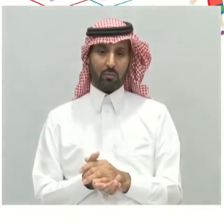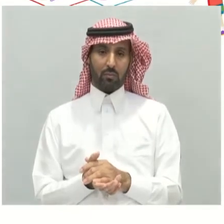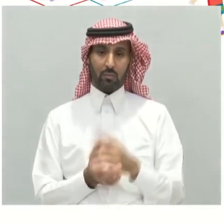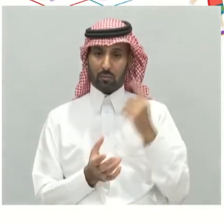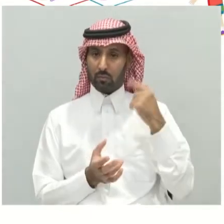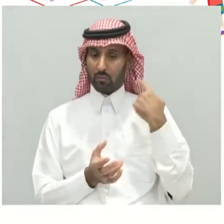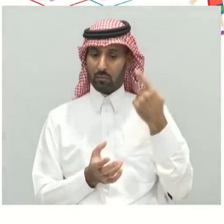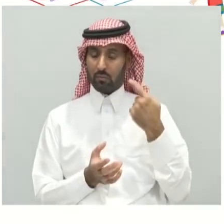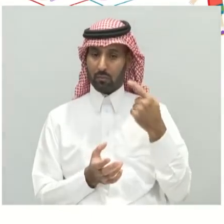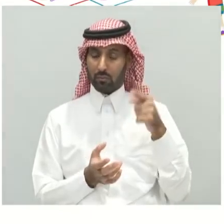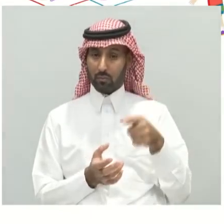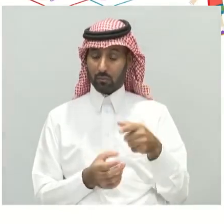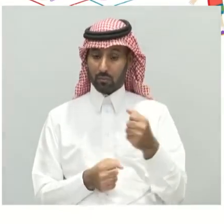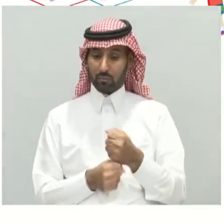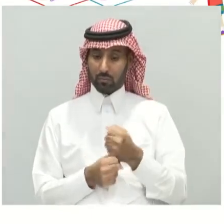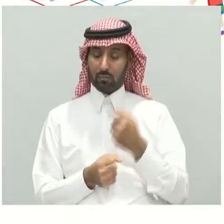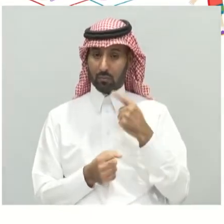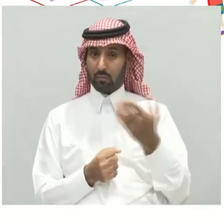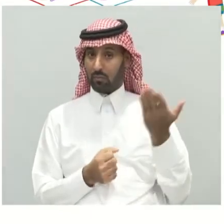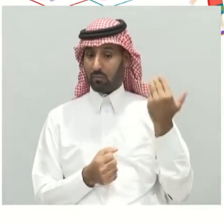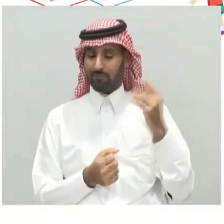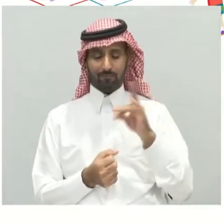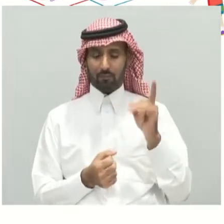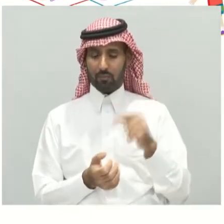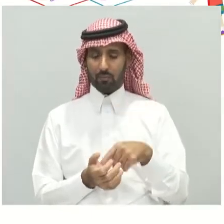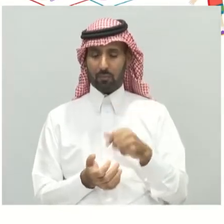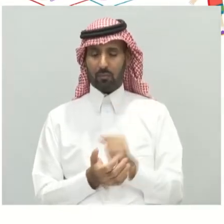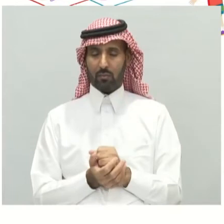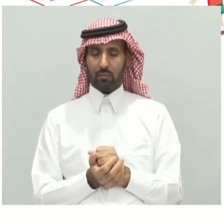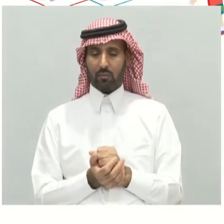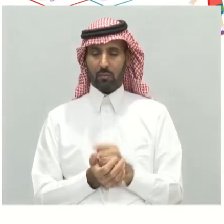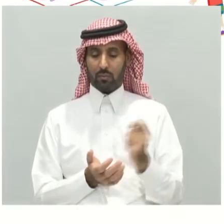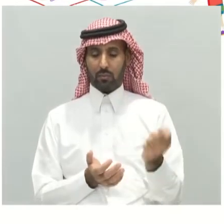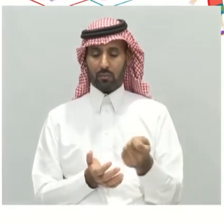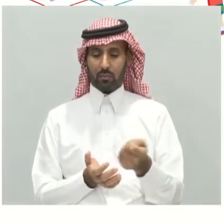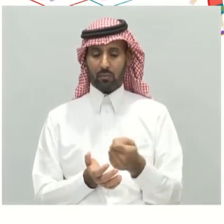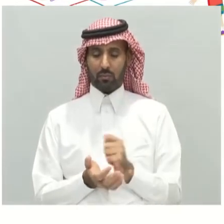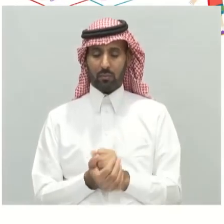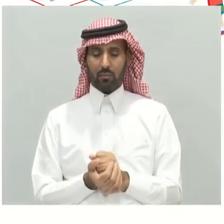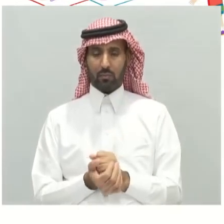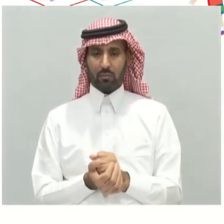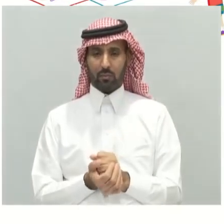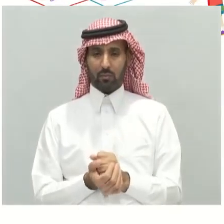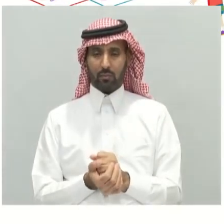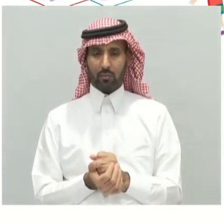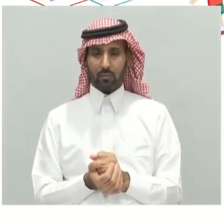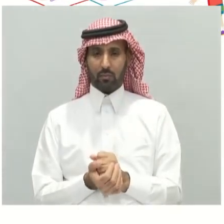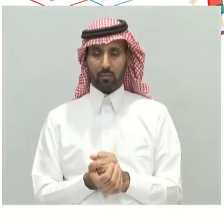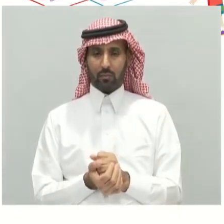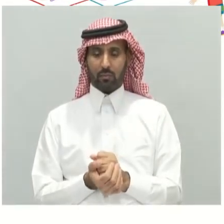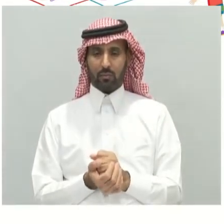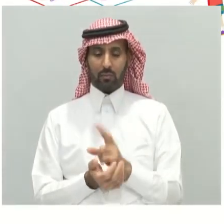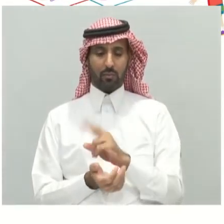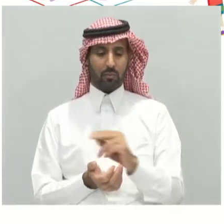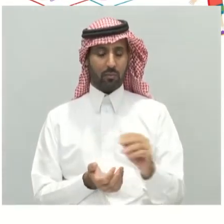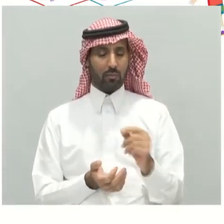Things you're doing it now, but before you didn't used to do it. Write it here, okay? So you